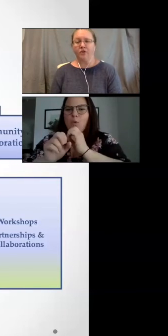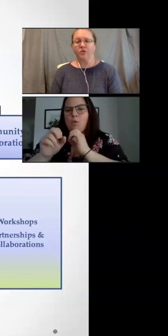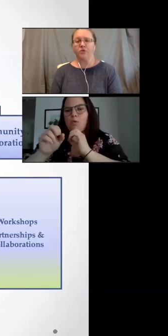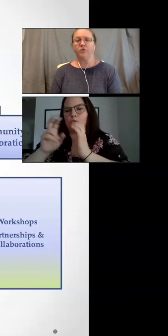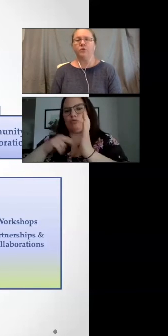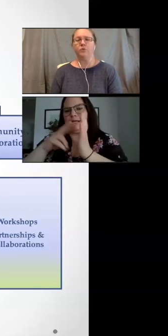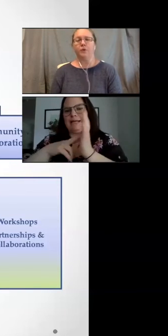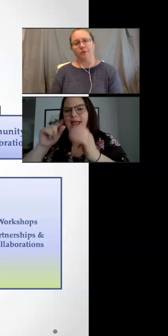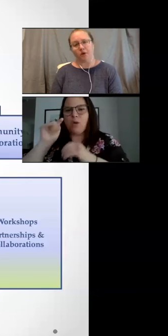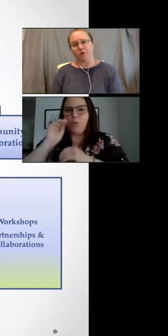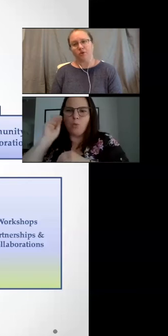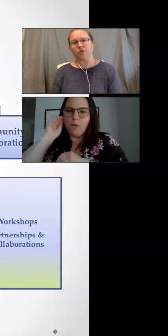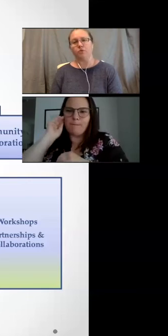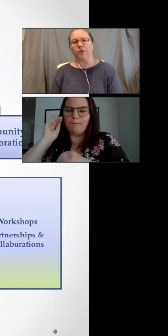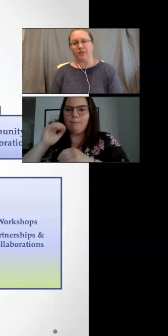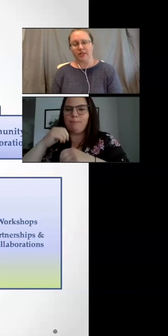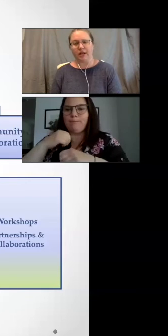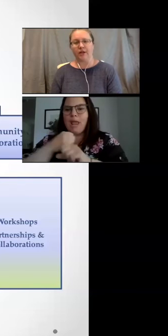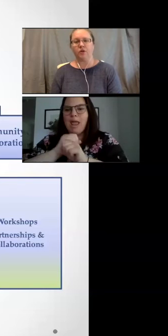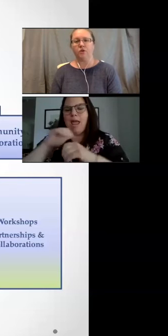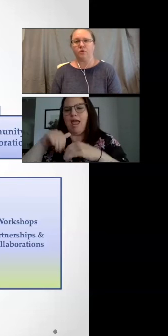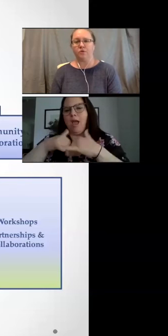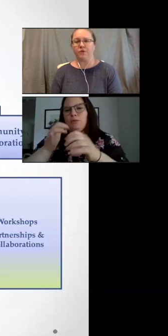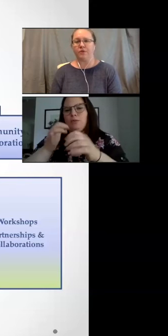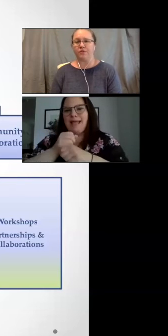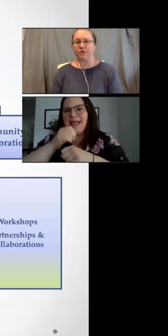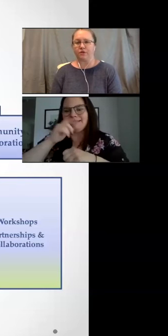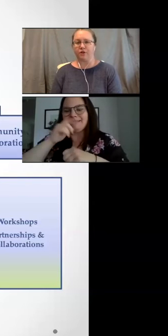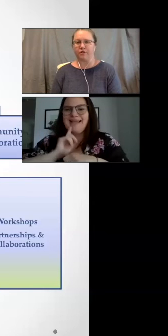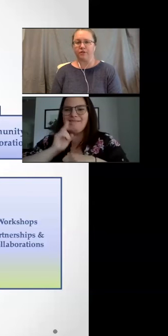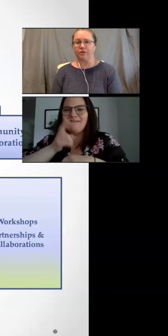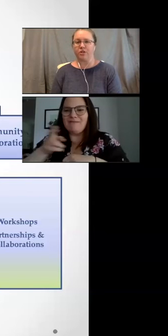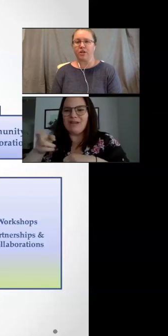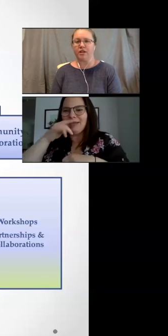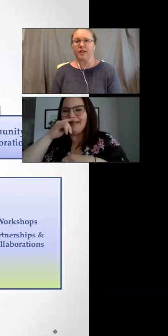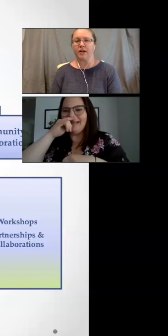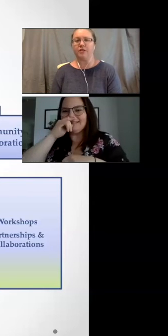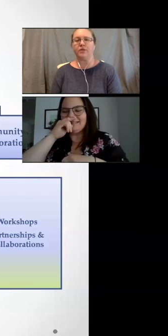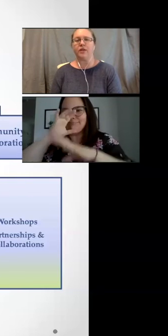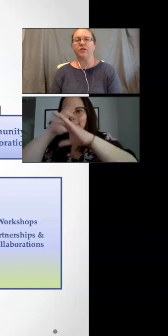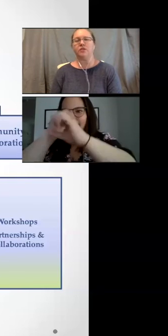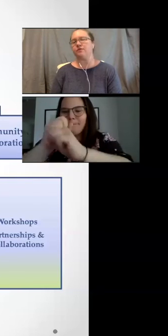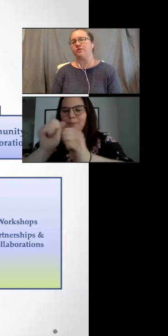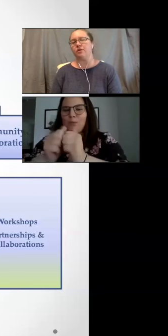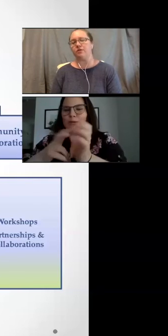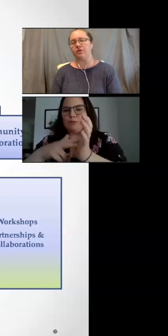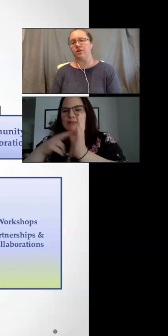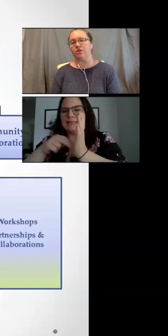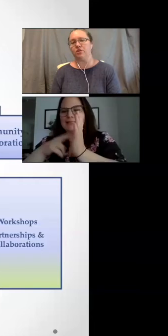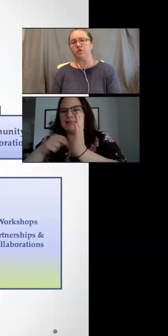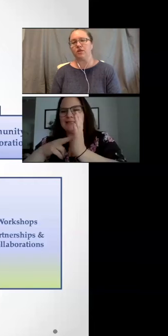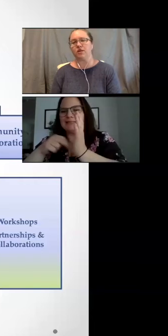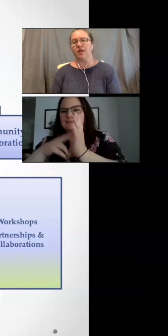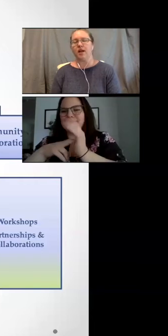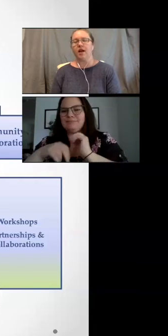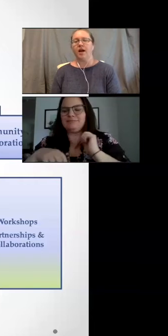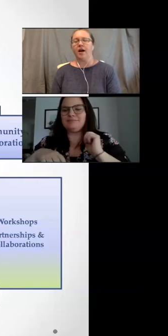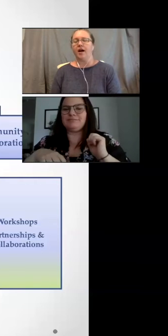How to promote reading at home with your deaf and hard of hearing child. How do you get your deaf and hard of hearing